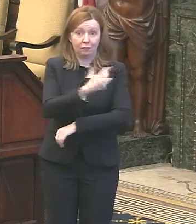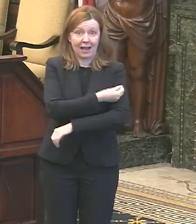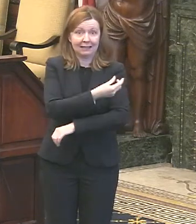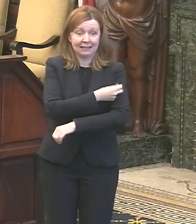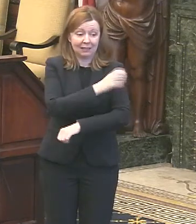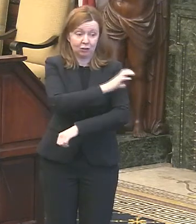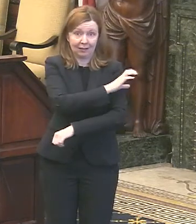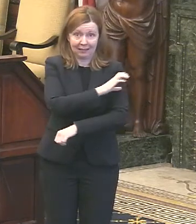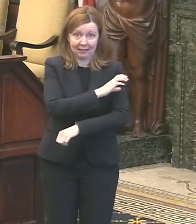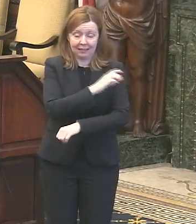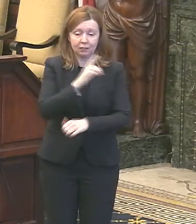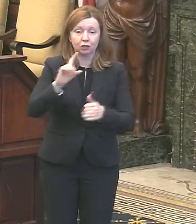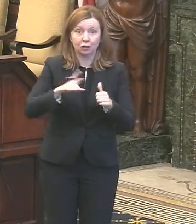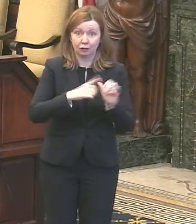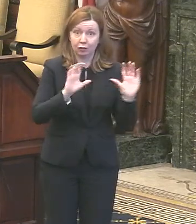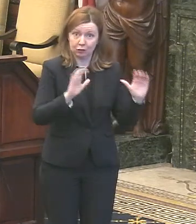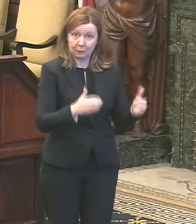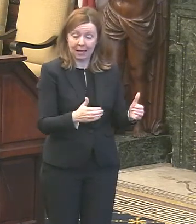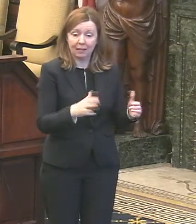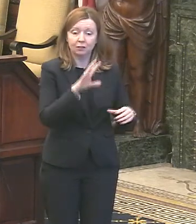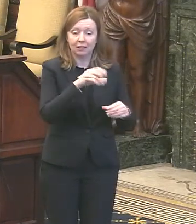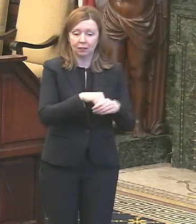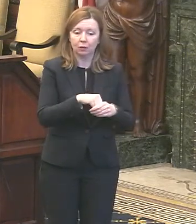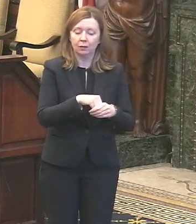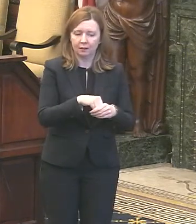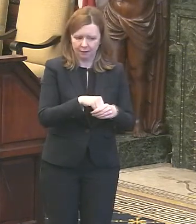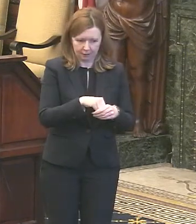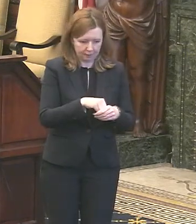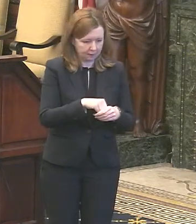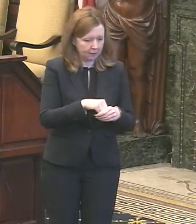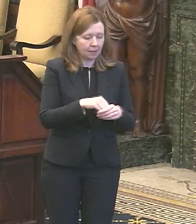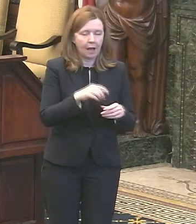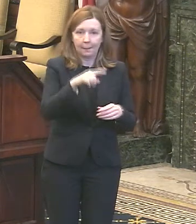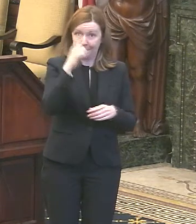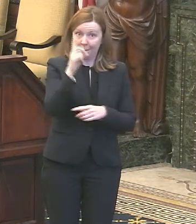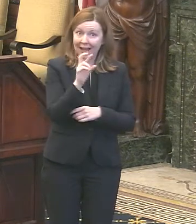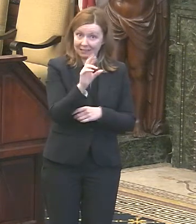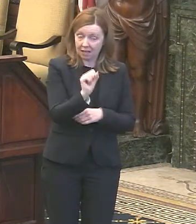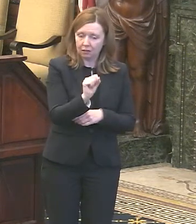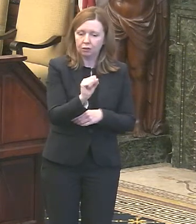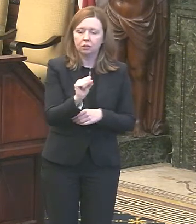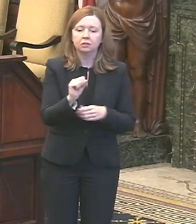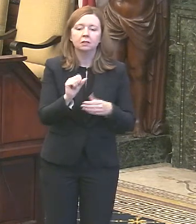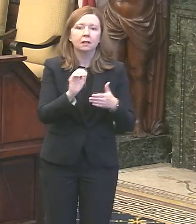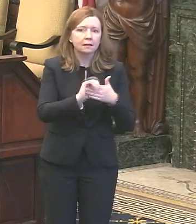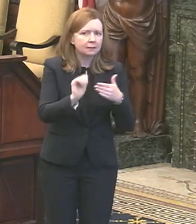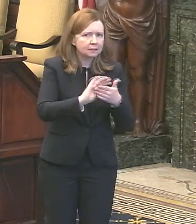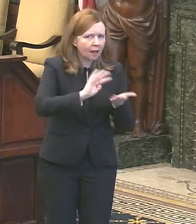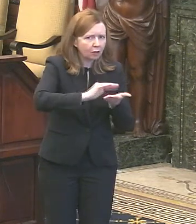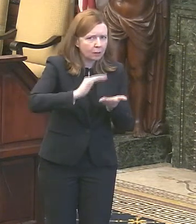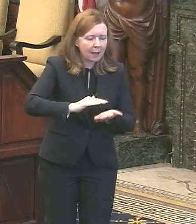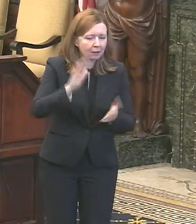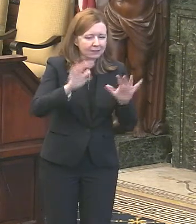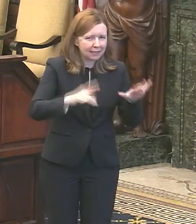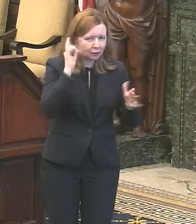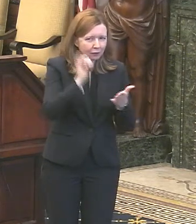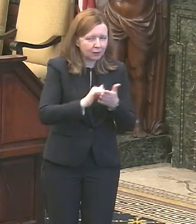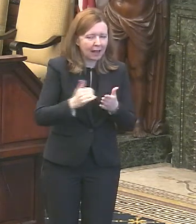vaccination clinics for the first batch that included the Black doctors, have the dollar amounts been settled for those yet? Because last I heard they hadn't been,